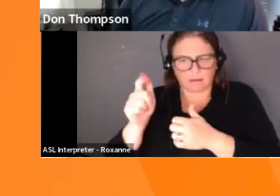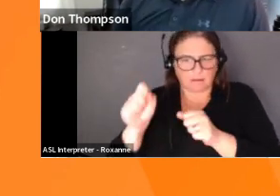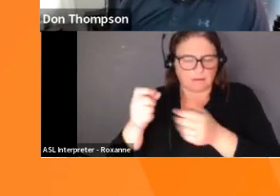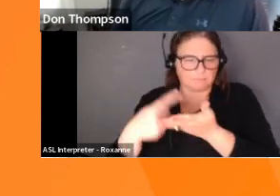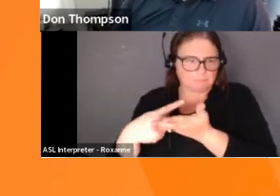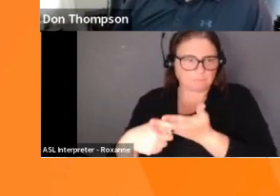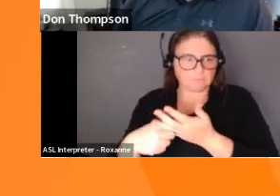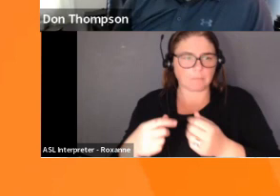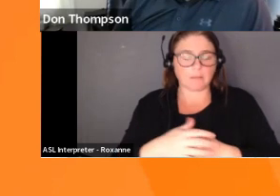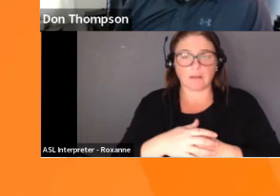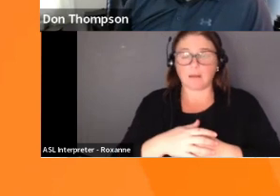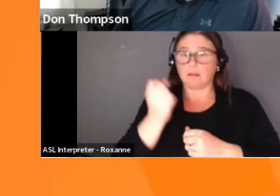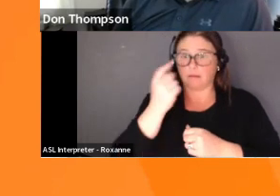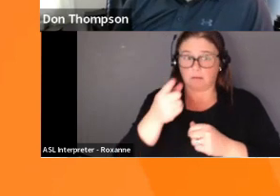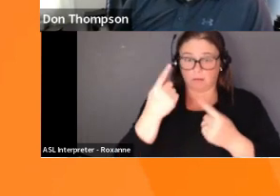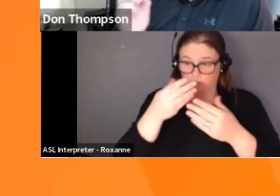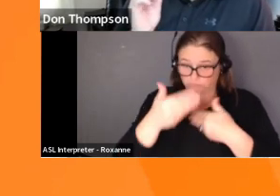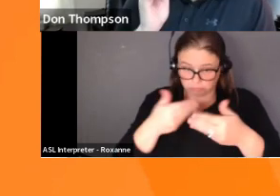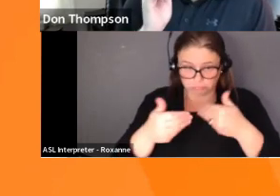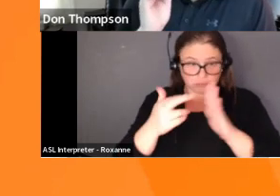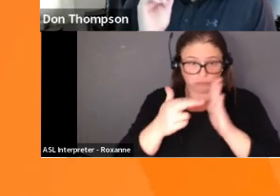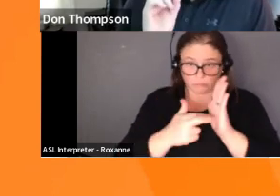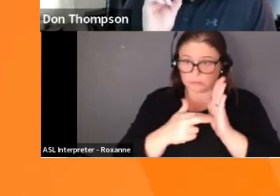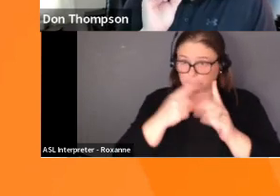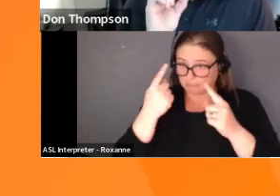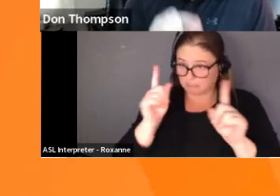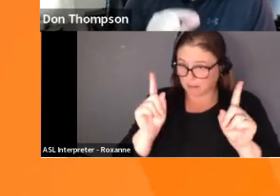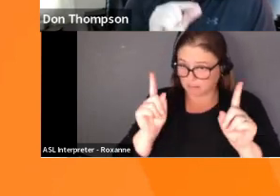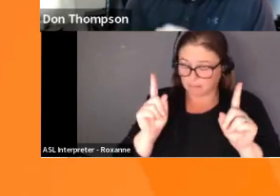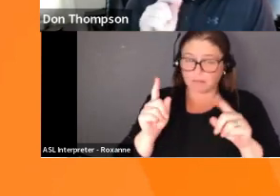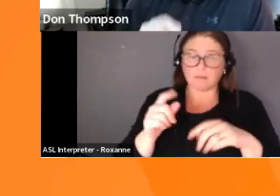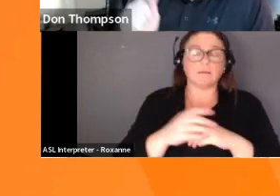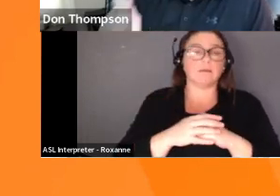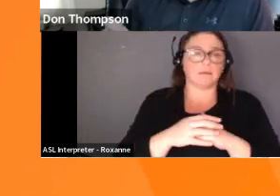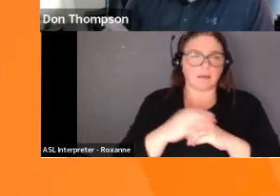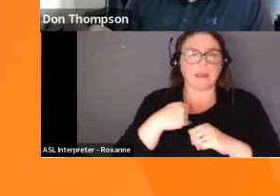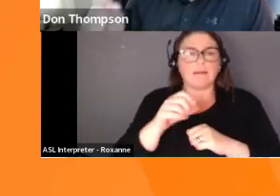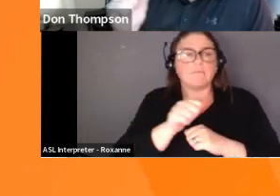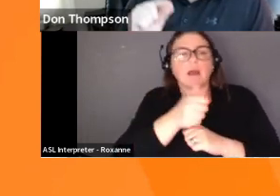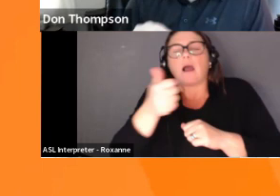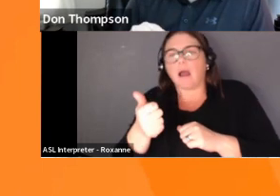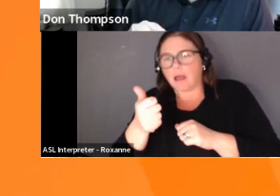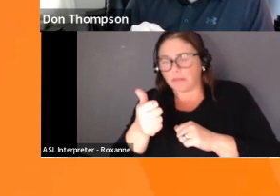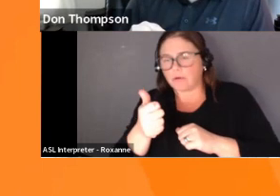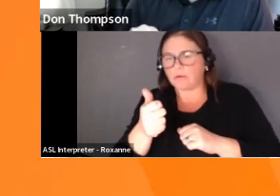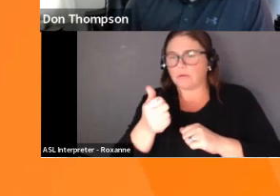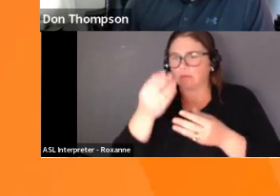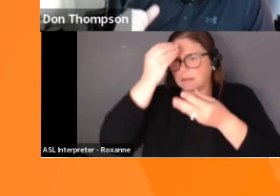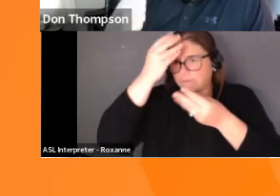When you have your brand registered with Amazon, they have a bunch of additional branded content that you can add to your